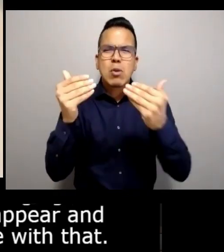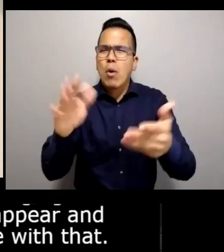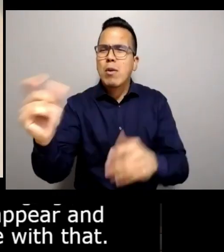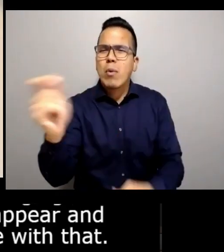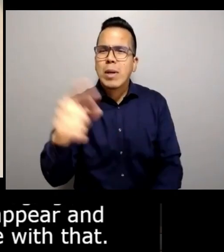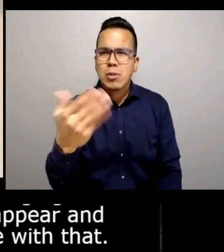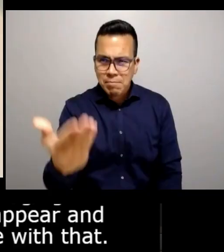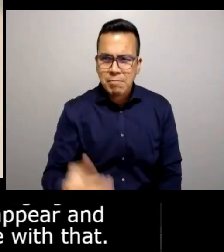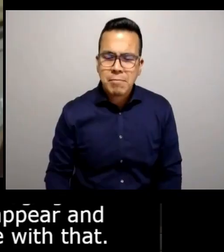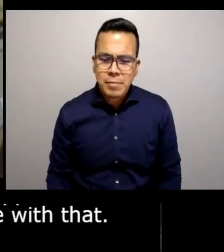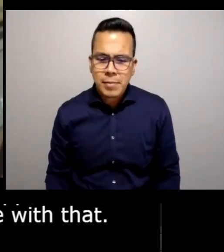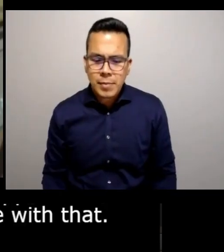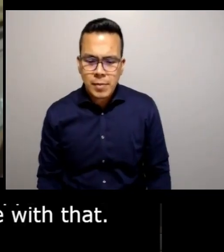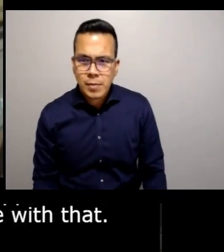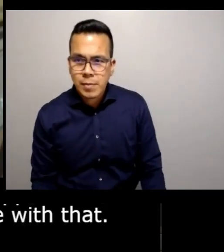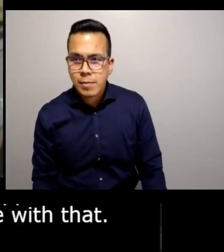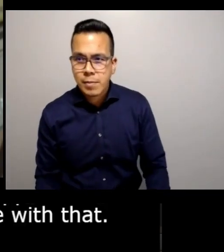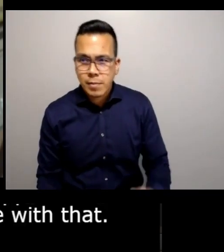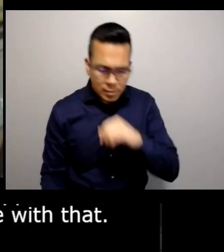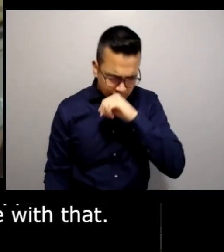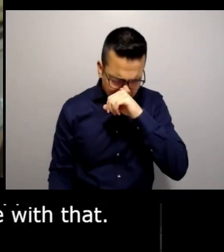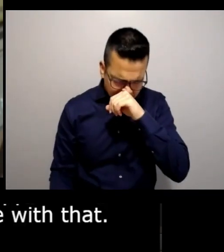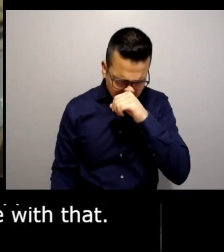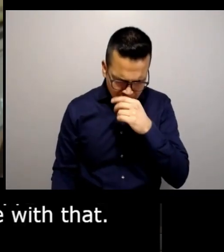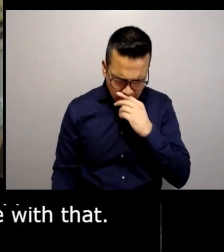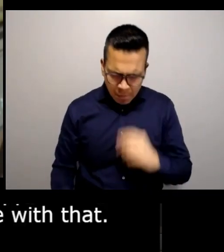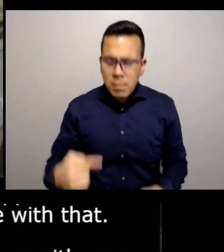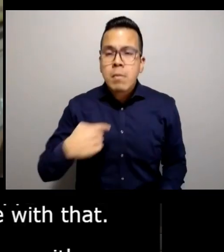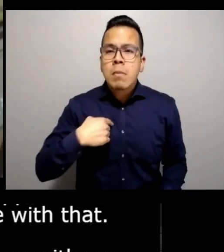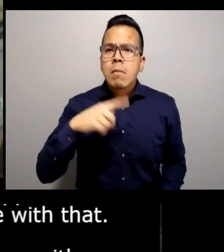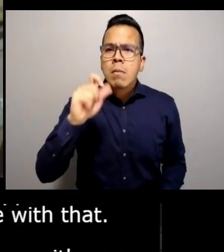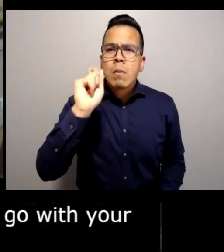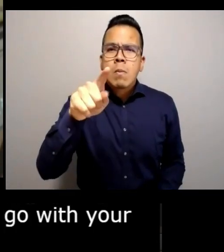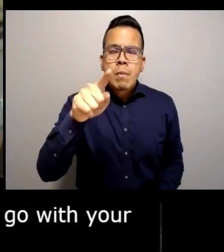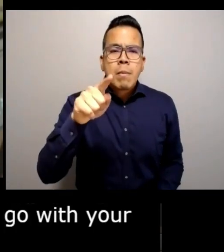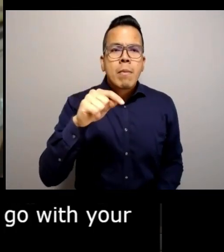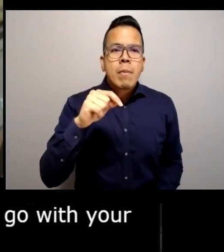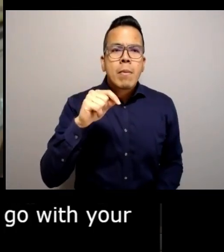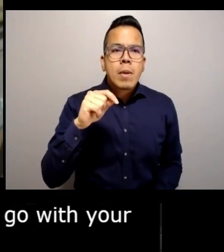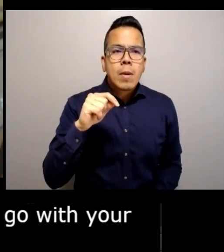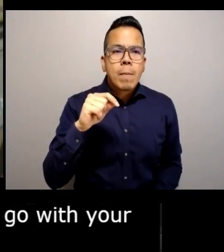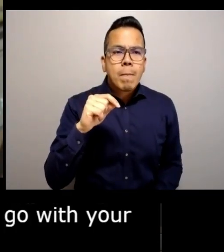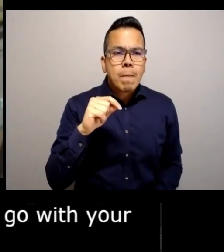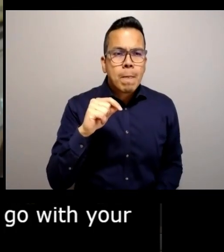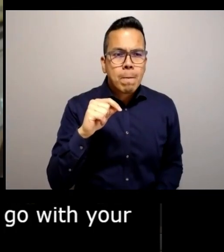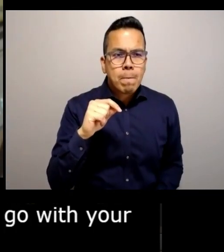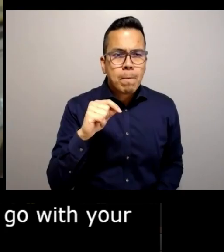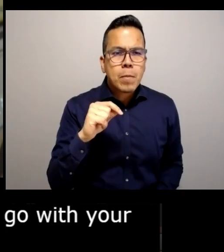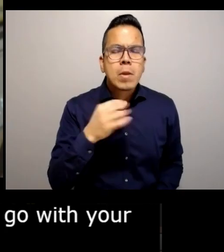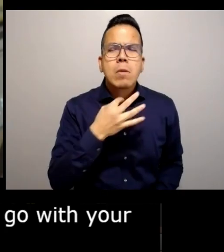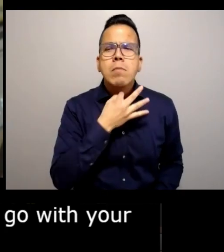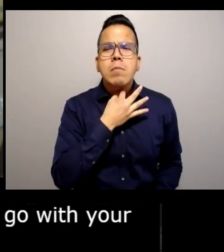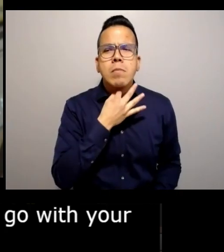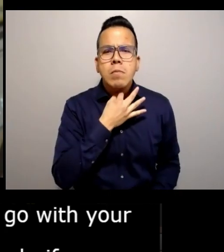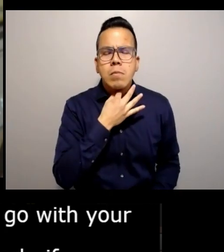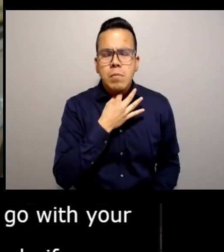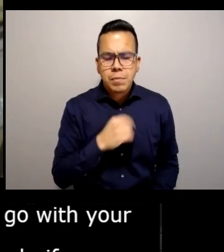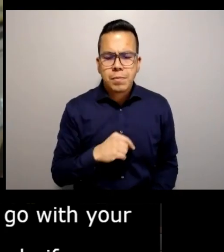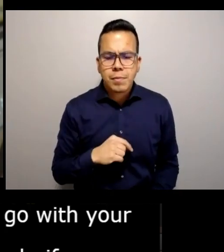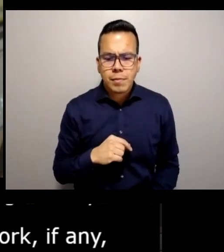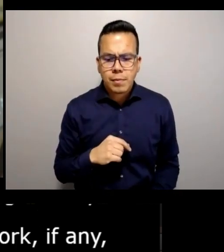question. Yeah, hi, I just had a quick question, and that is, what work, if any, has been done